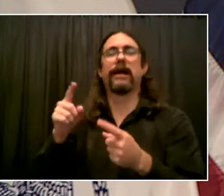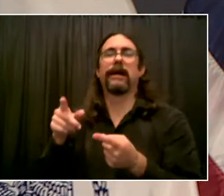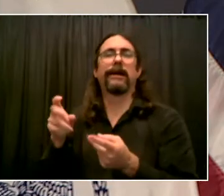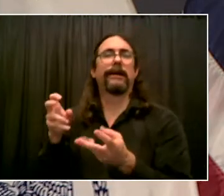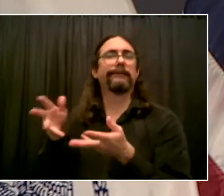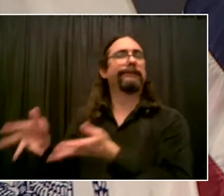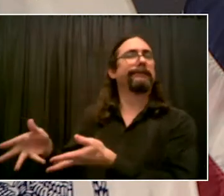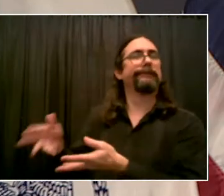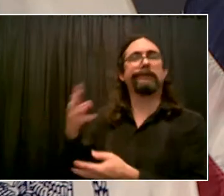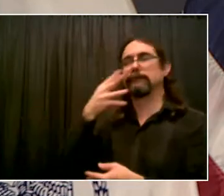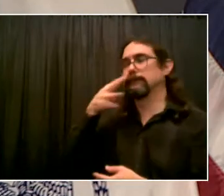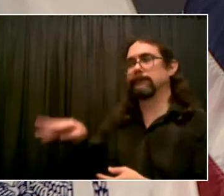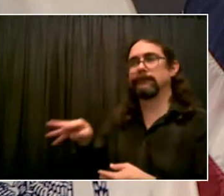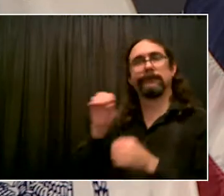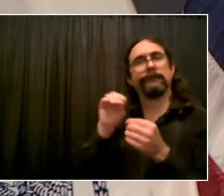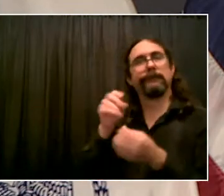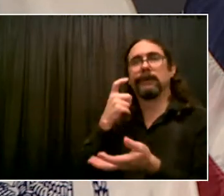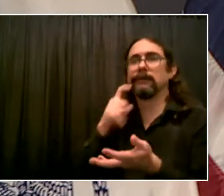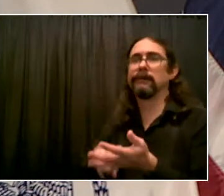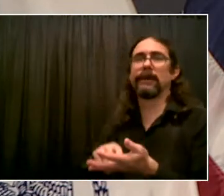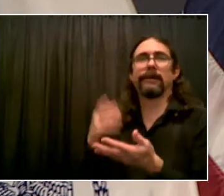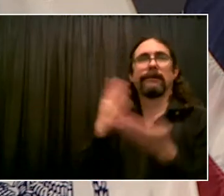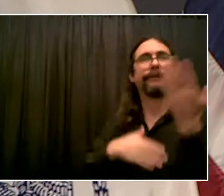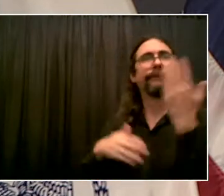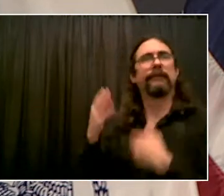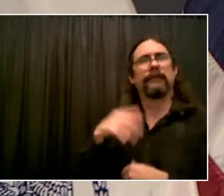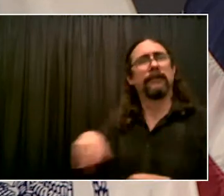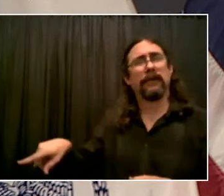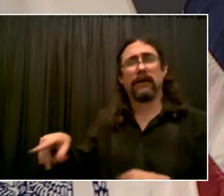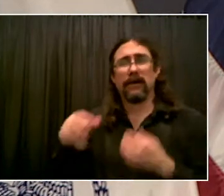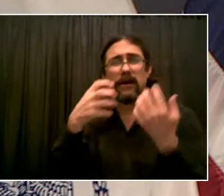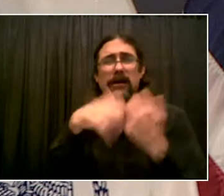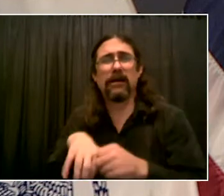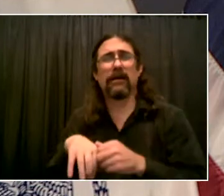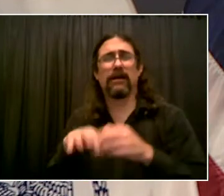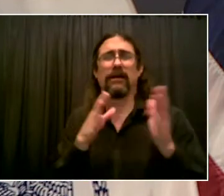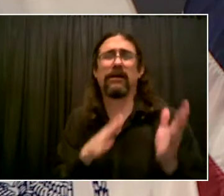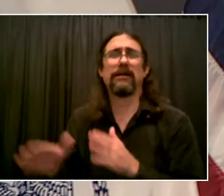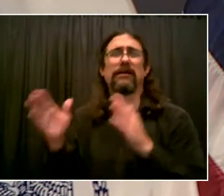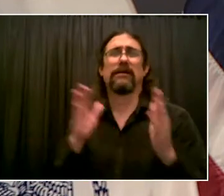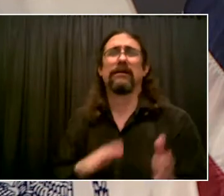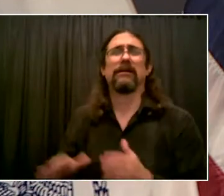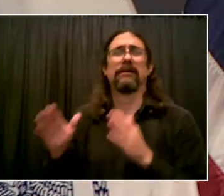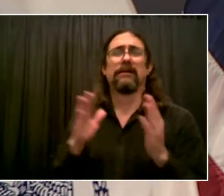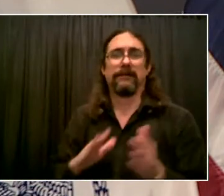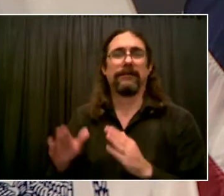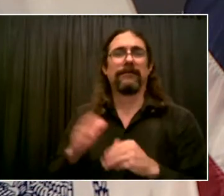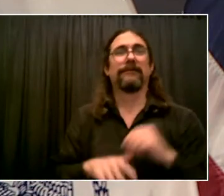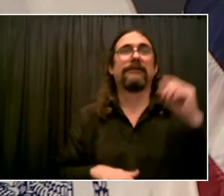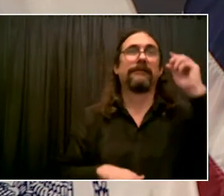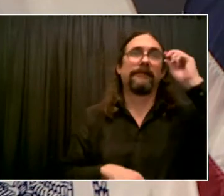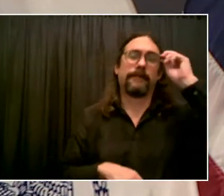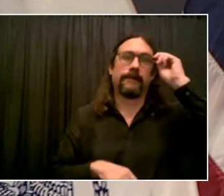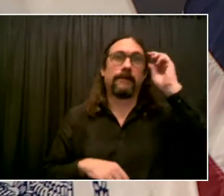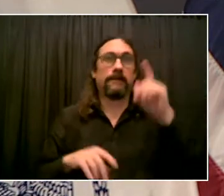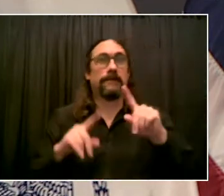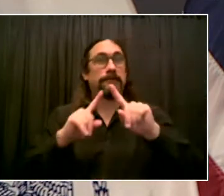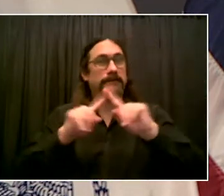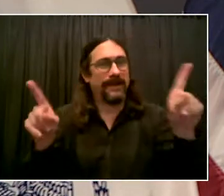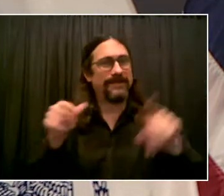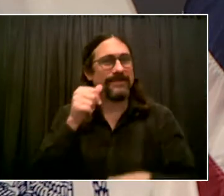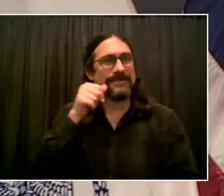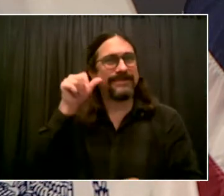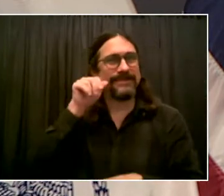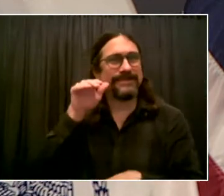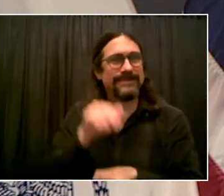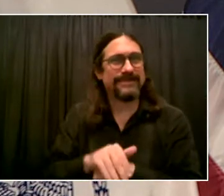folks who put together everything to make it work. Well, last night there was a virtual gala for the Citizens Budget Commission, and they gave